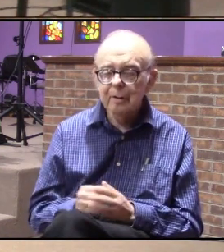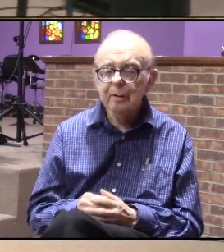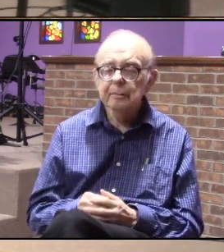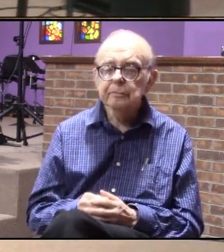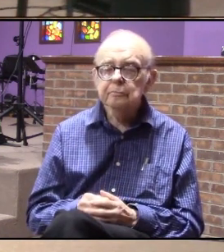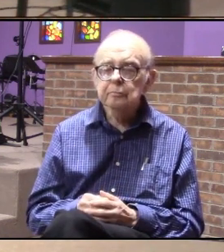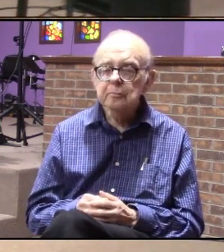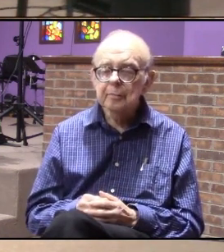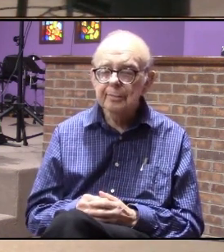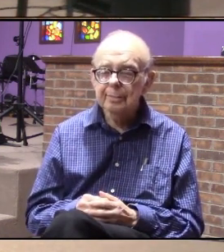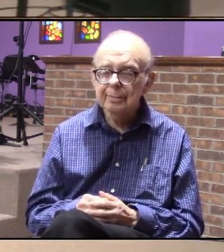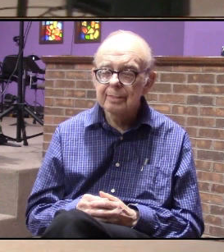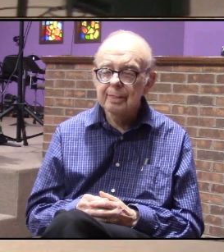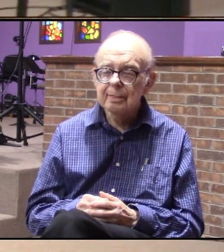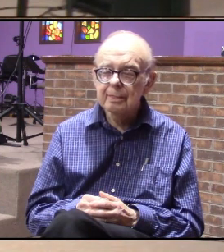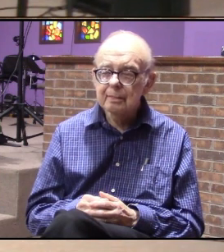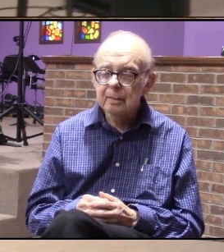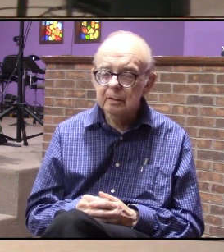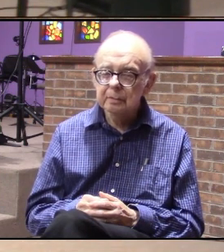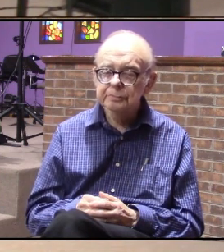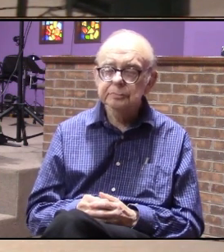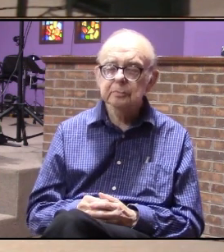others, okay?